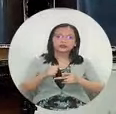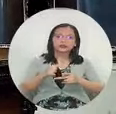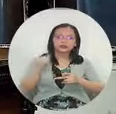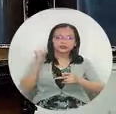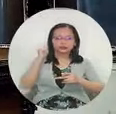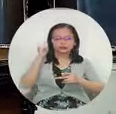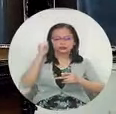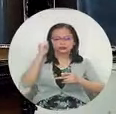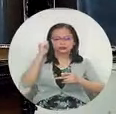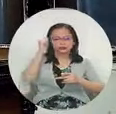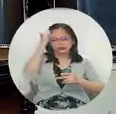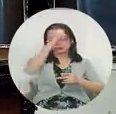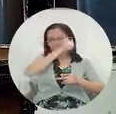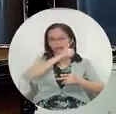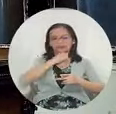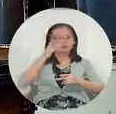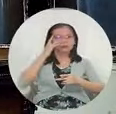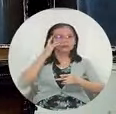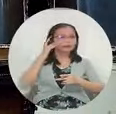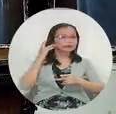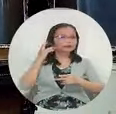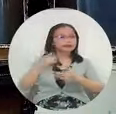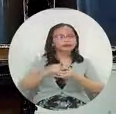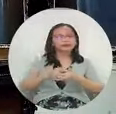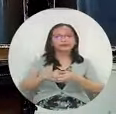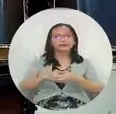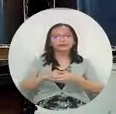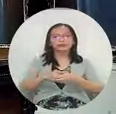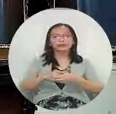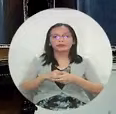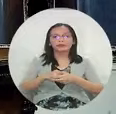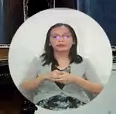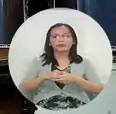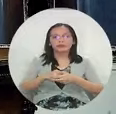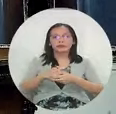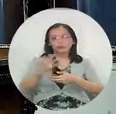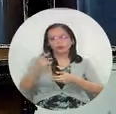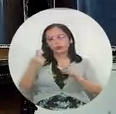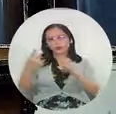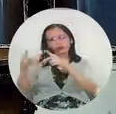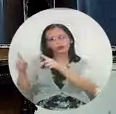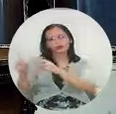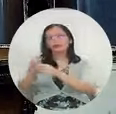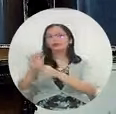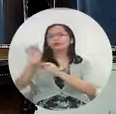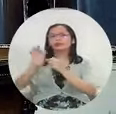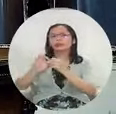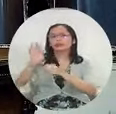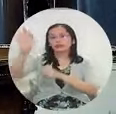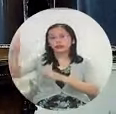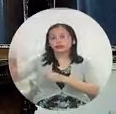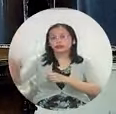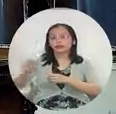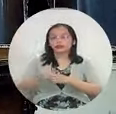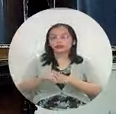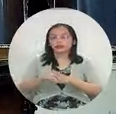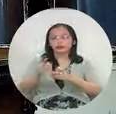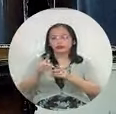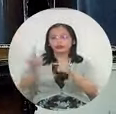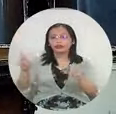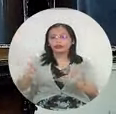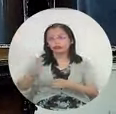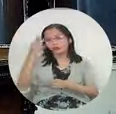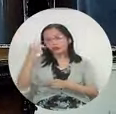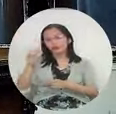Why would Albert Schweitzer go to this place with all the education that he has? God called him there for